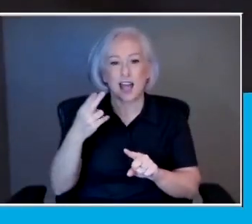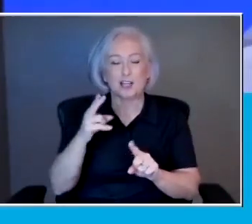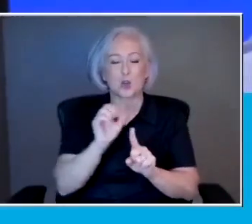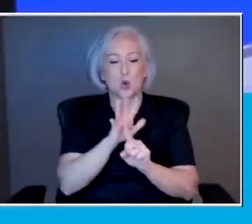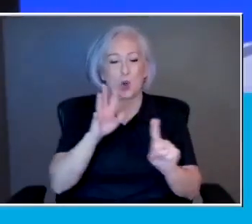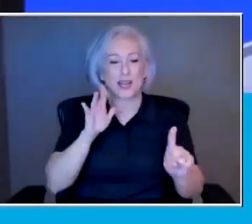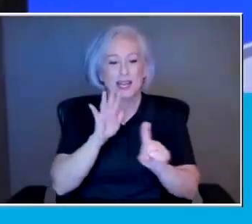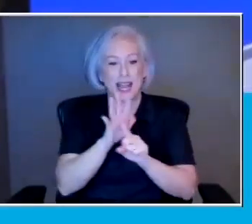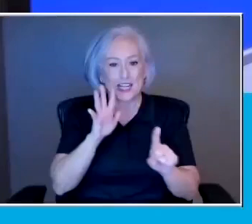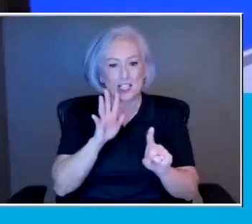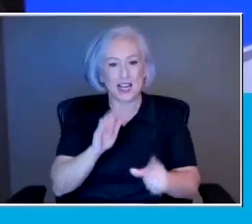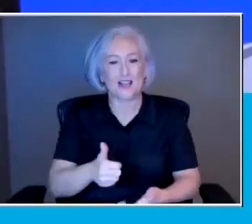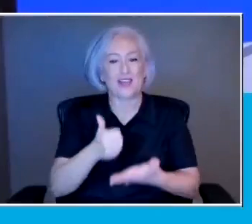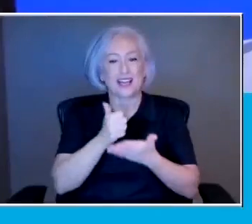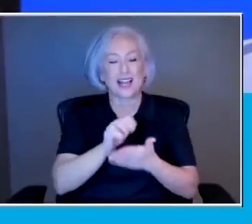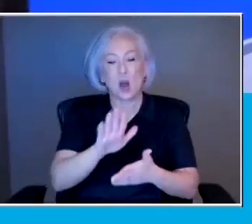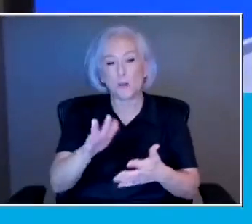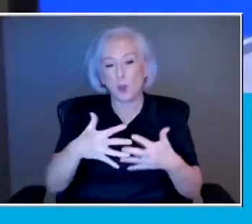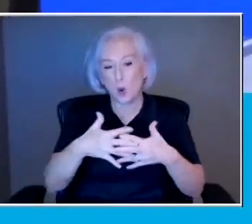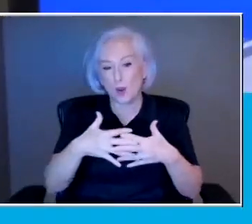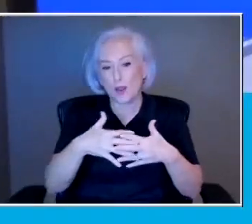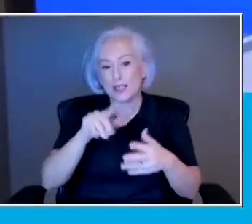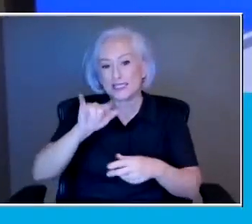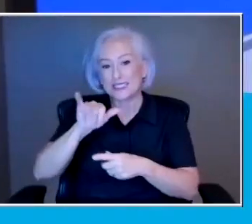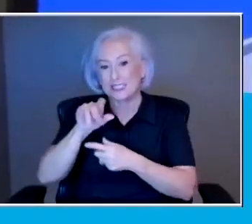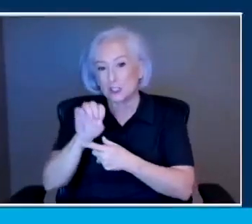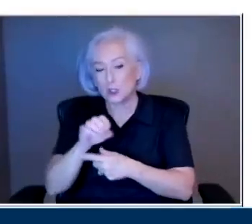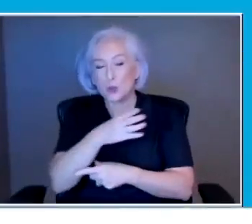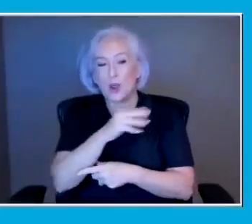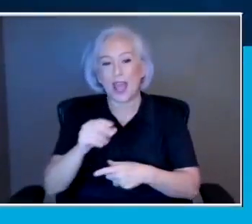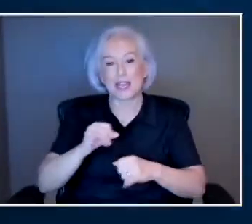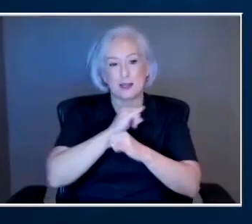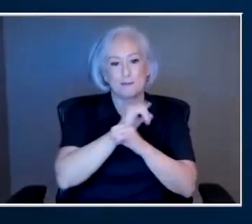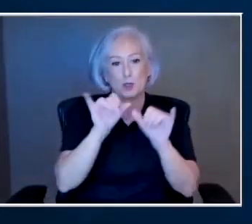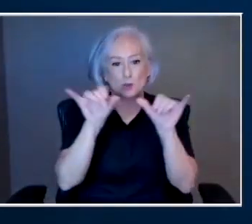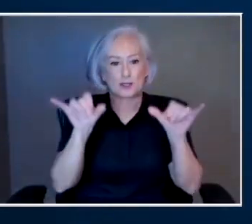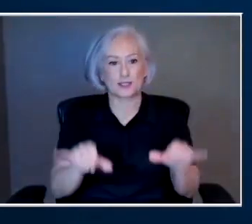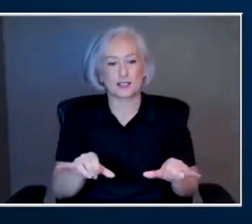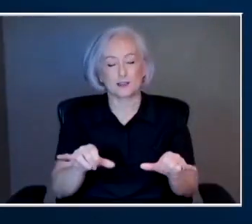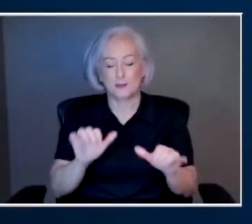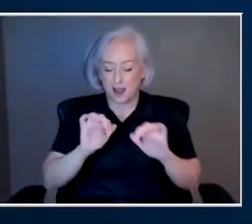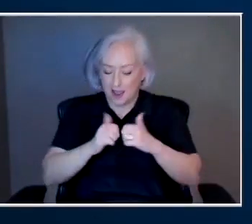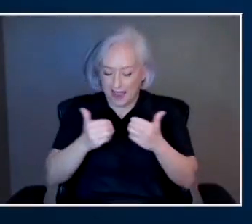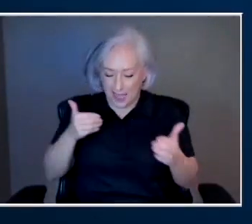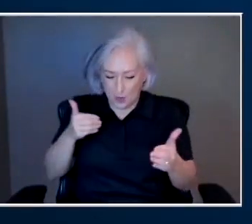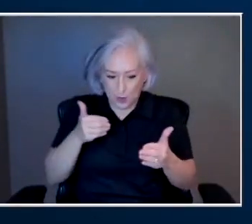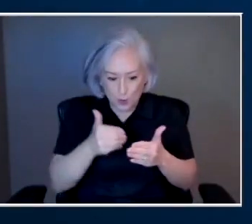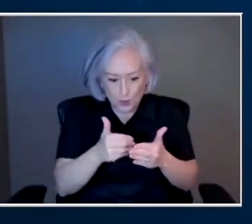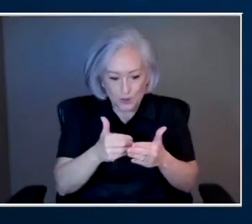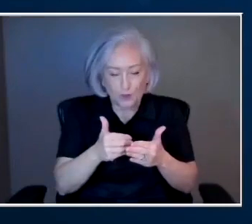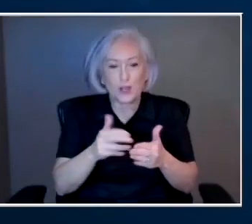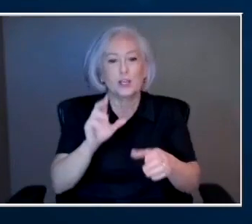system. We ask how close this medical breakthrough is to reaching patients. Wednesday at 8 a.m.